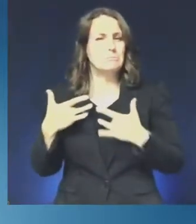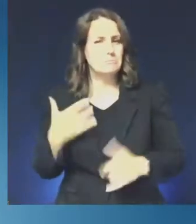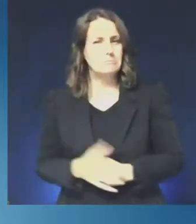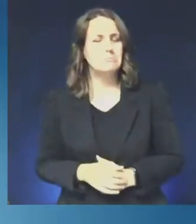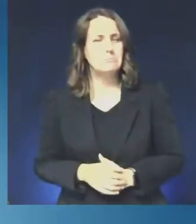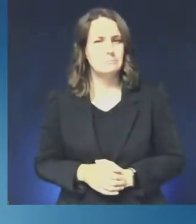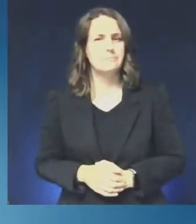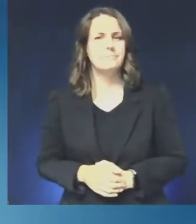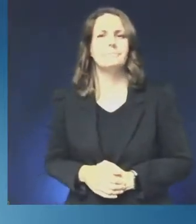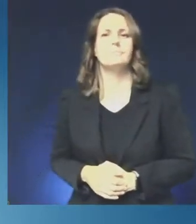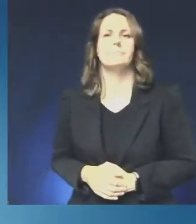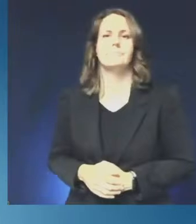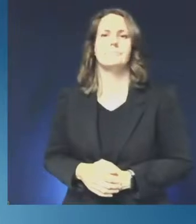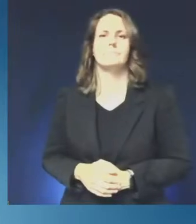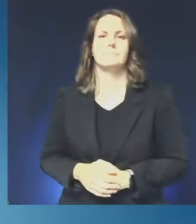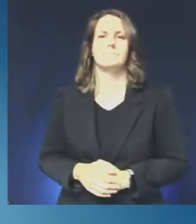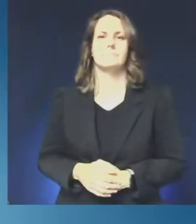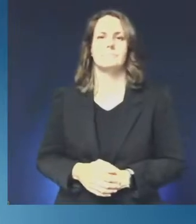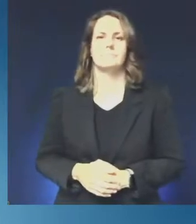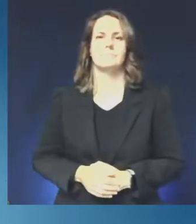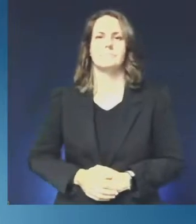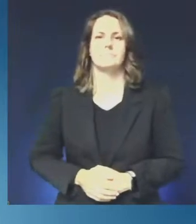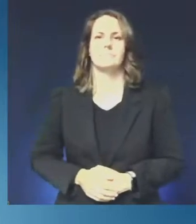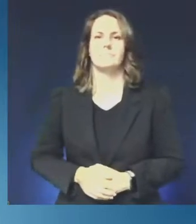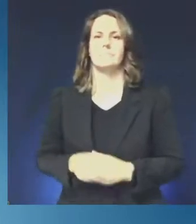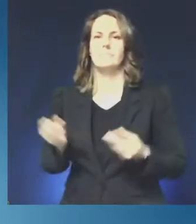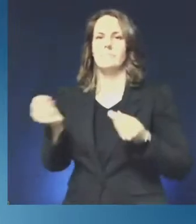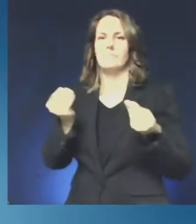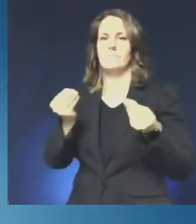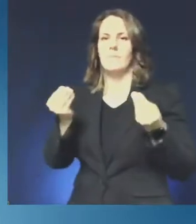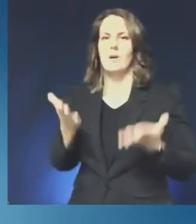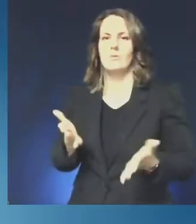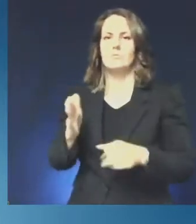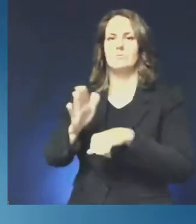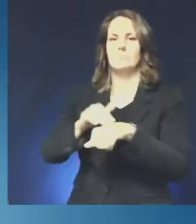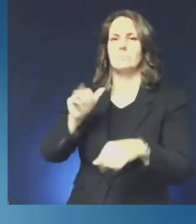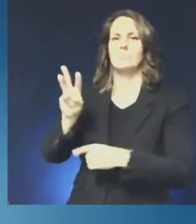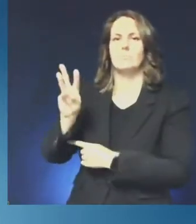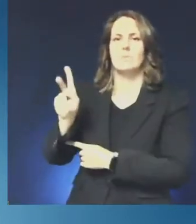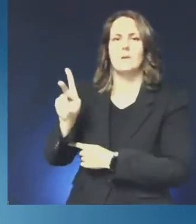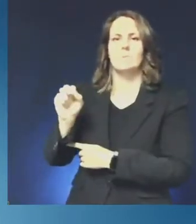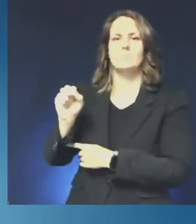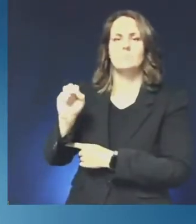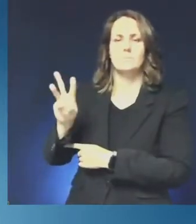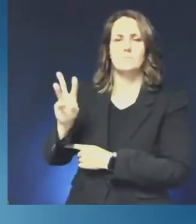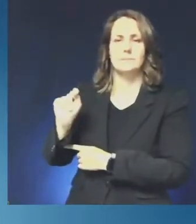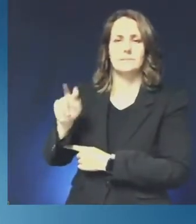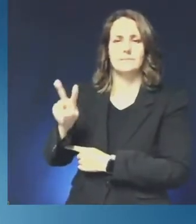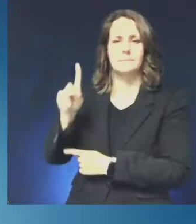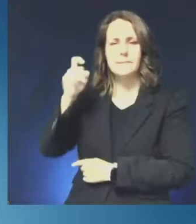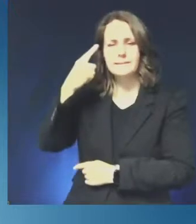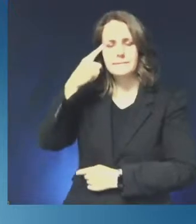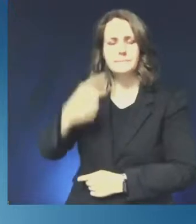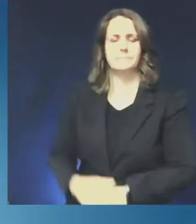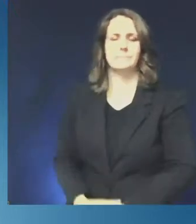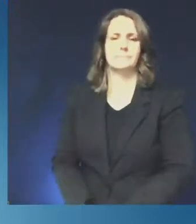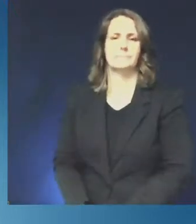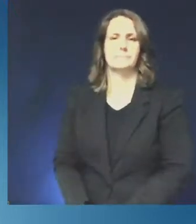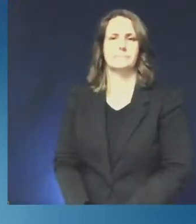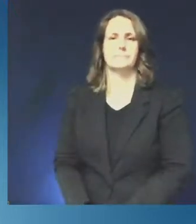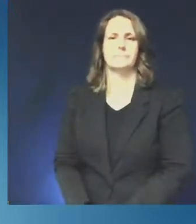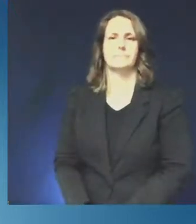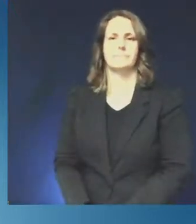Hi, this is just a follow-up to a previous reporter question. Are there any, it's the question about the